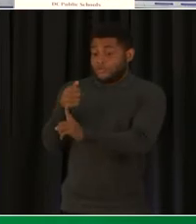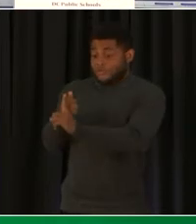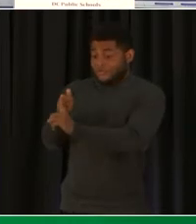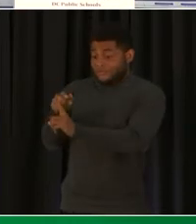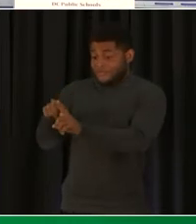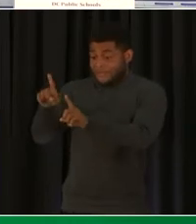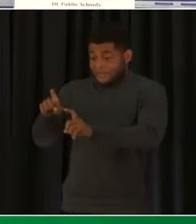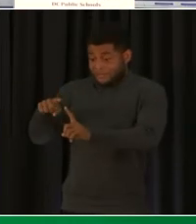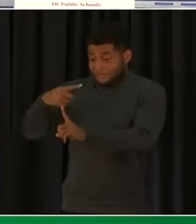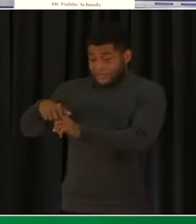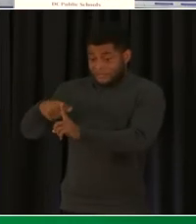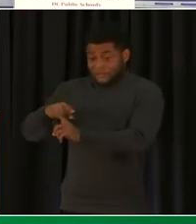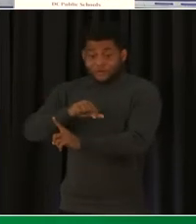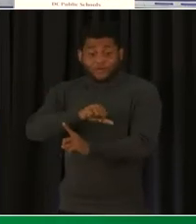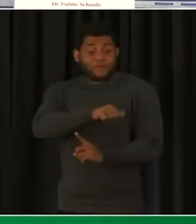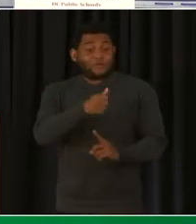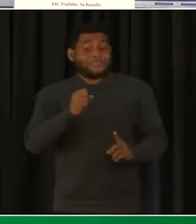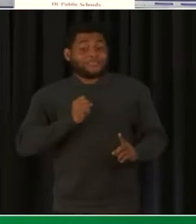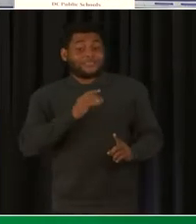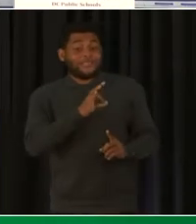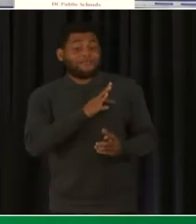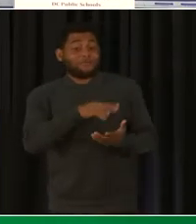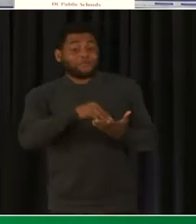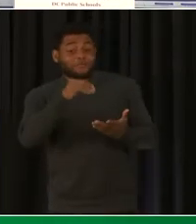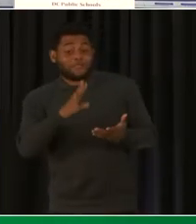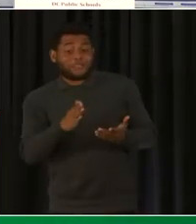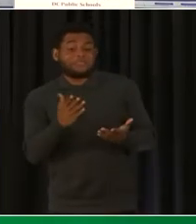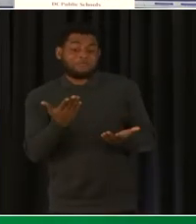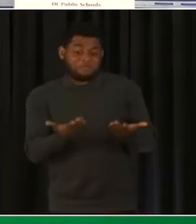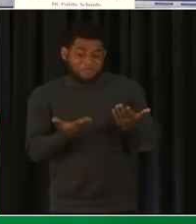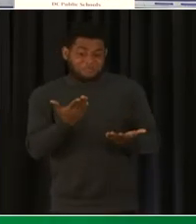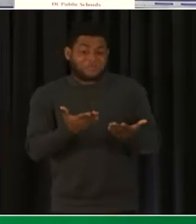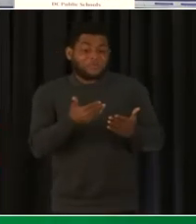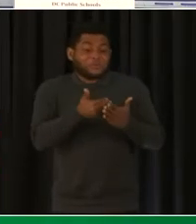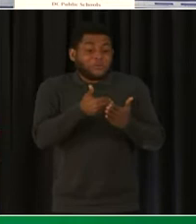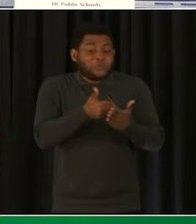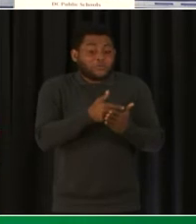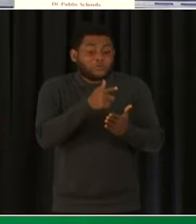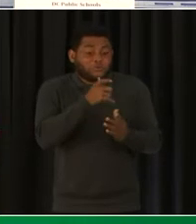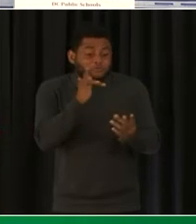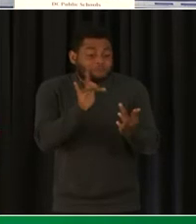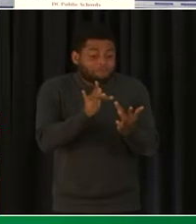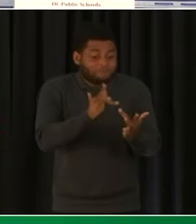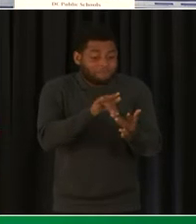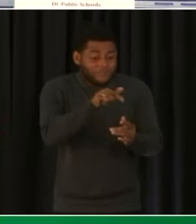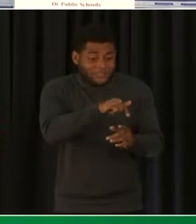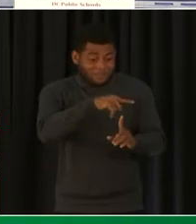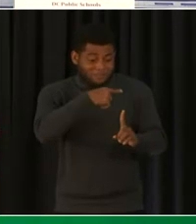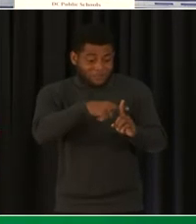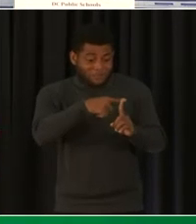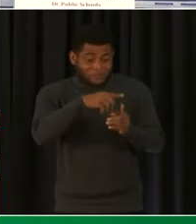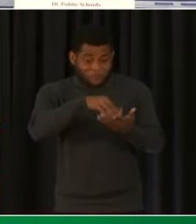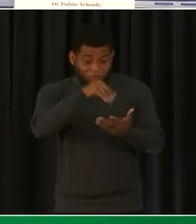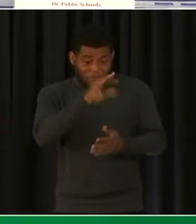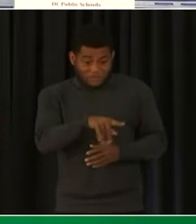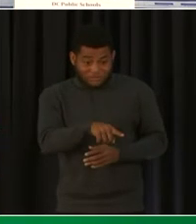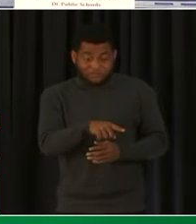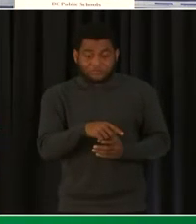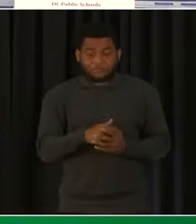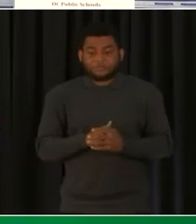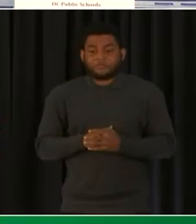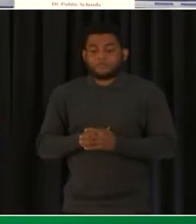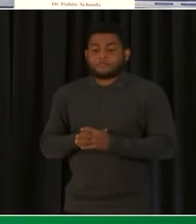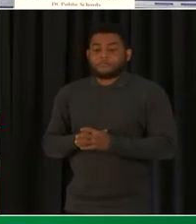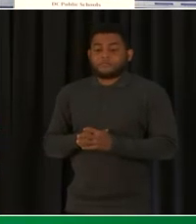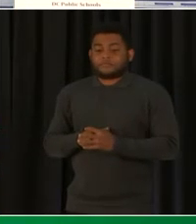members of the school staff or students who might be identified as close contacts. We also then